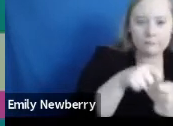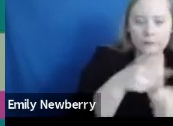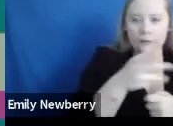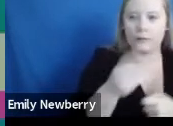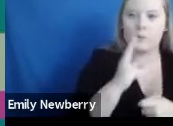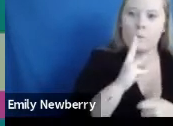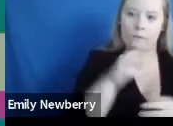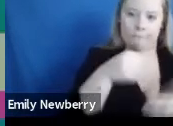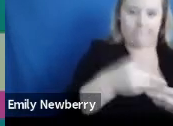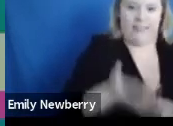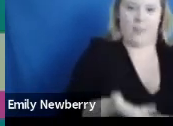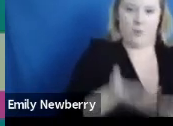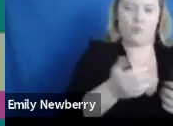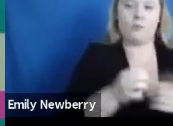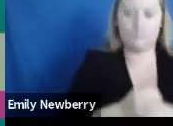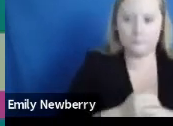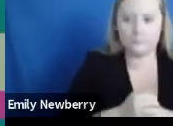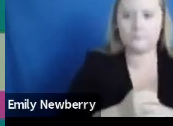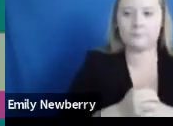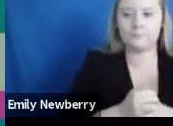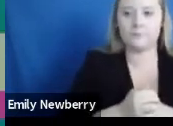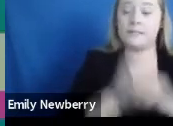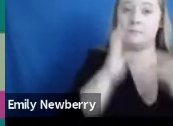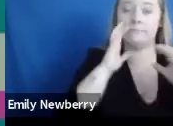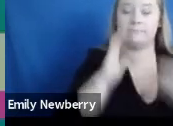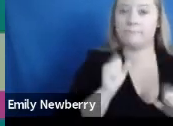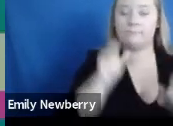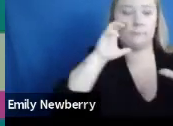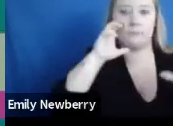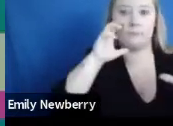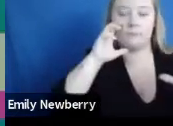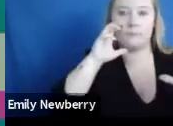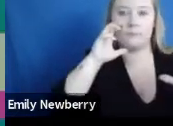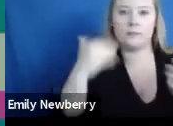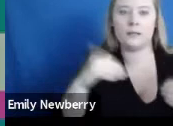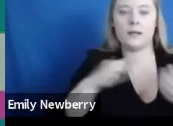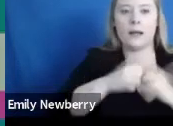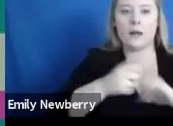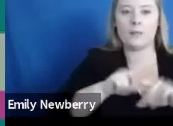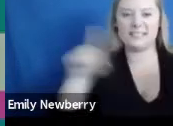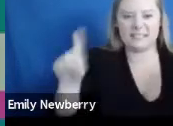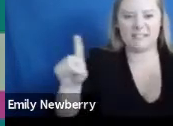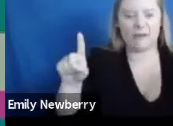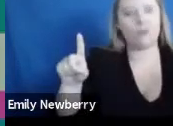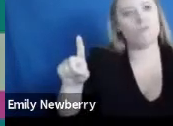that. And it's amazing how different some of these